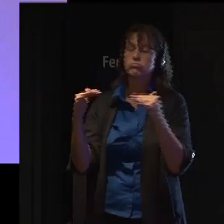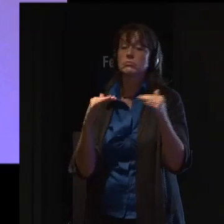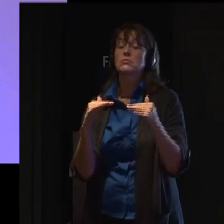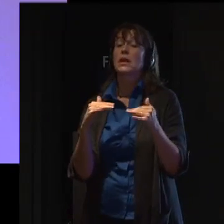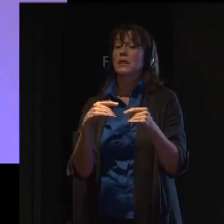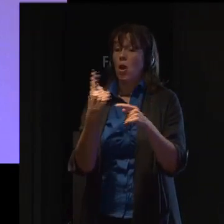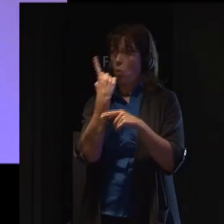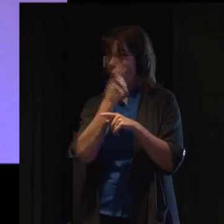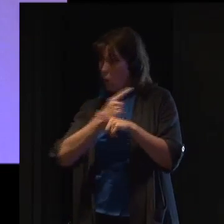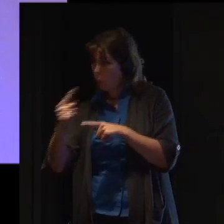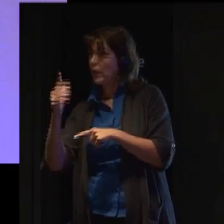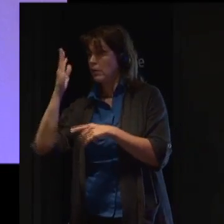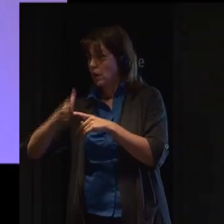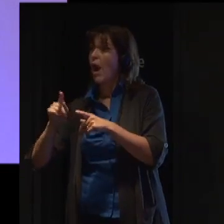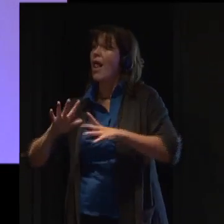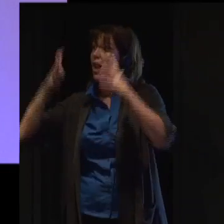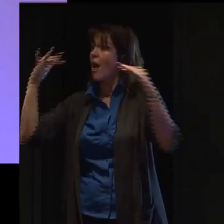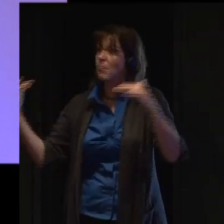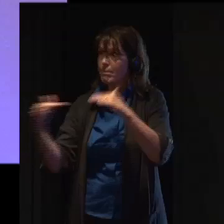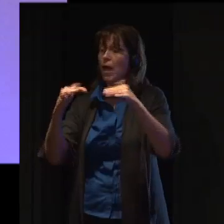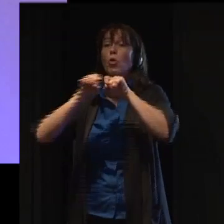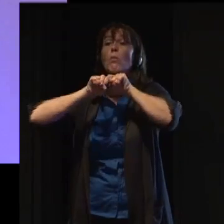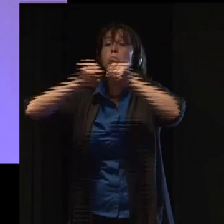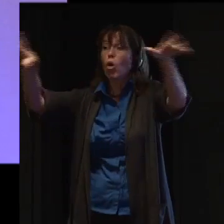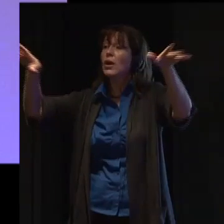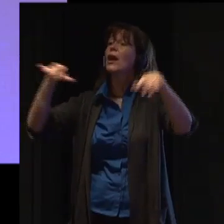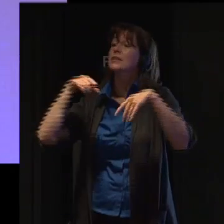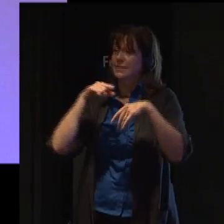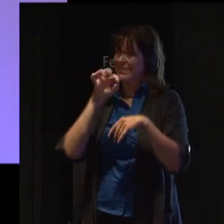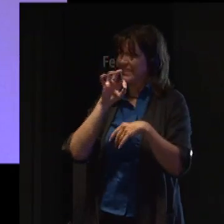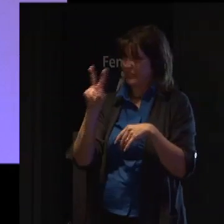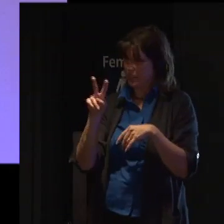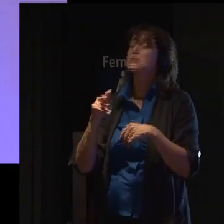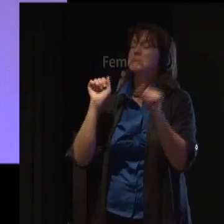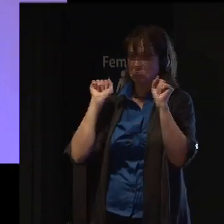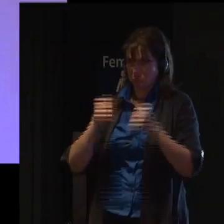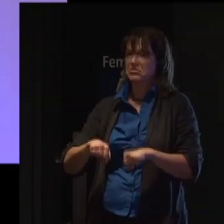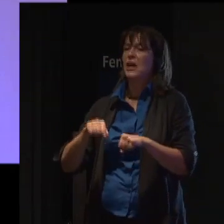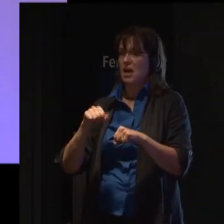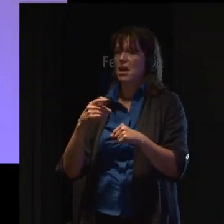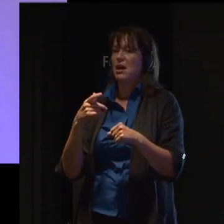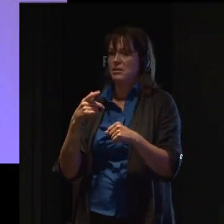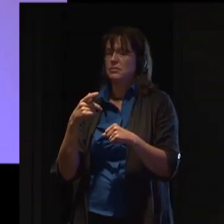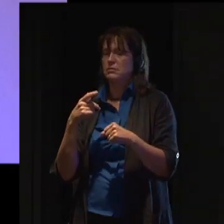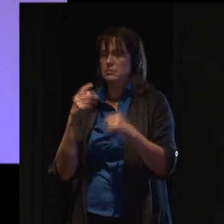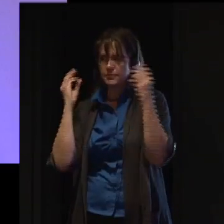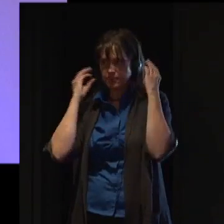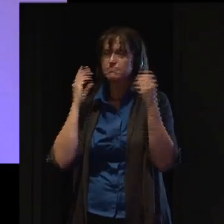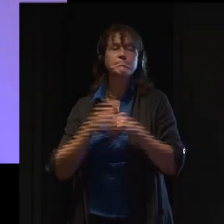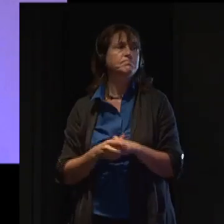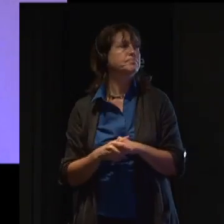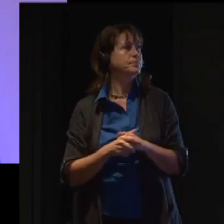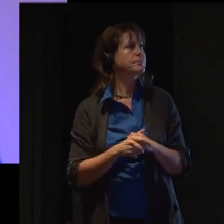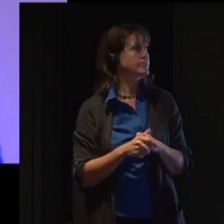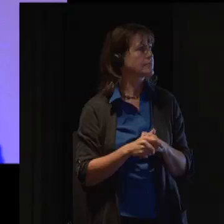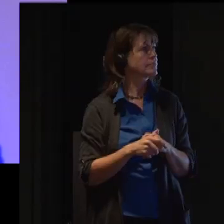week, live football match is broadcasted by the Austrian TV, and you can, of course, use or listen